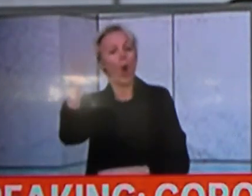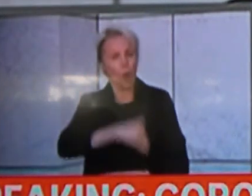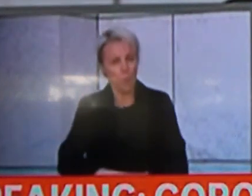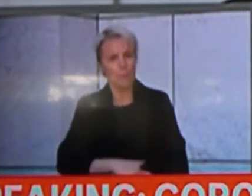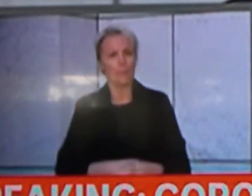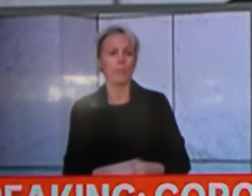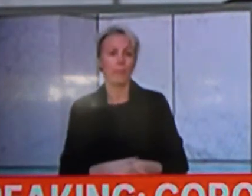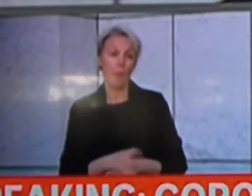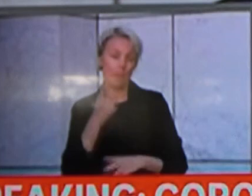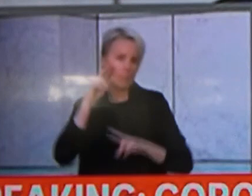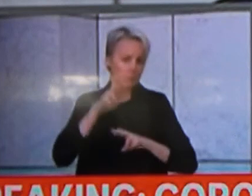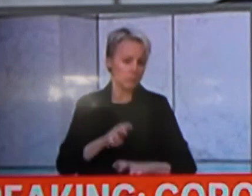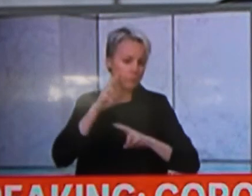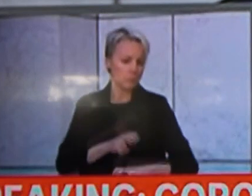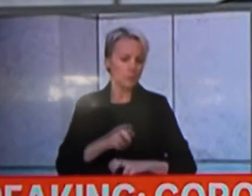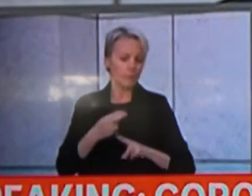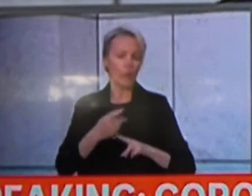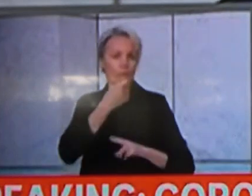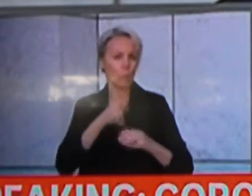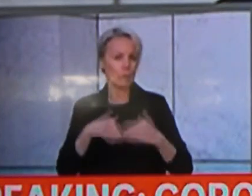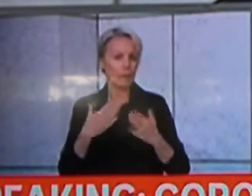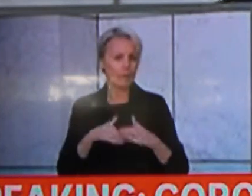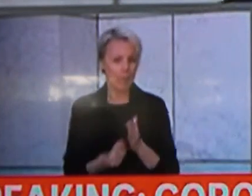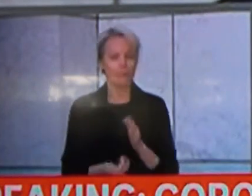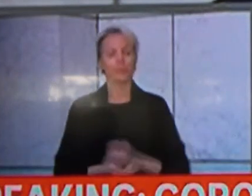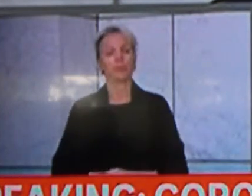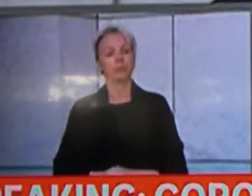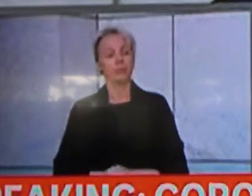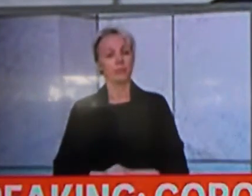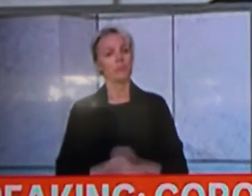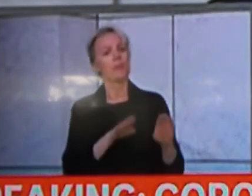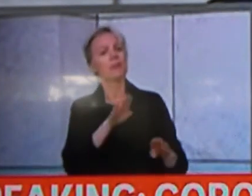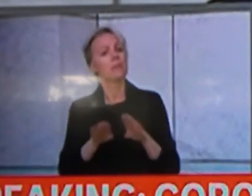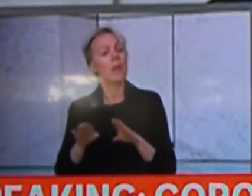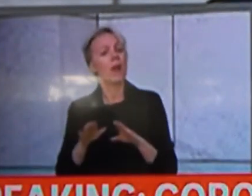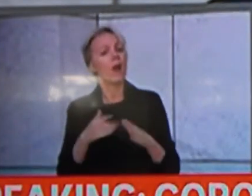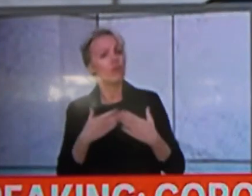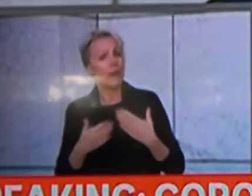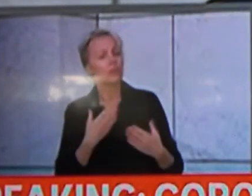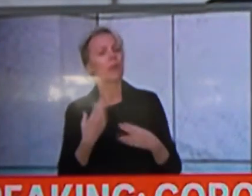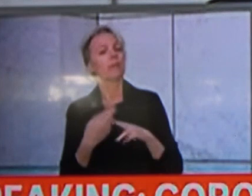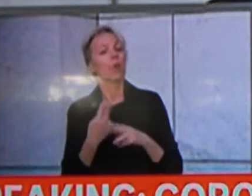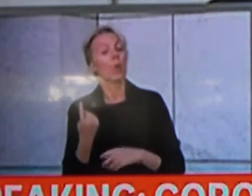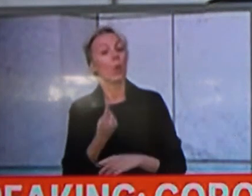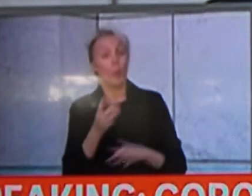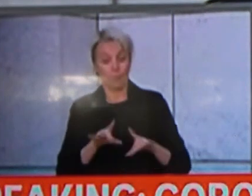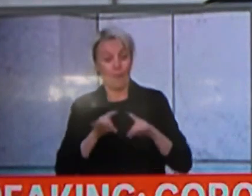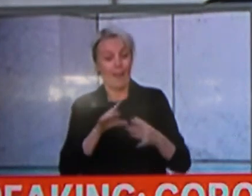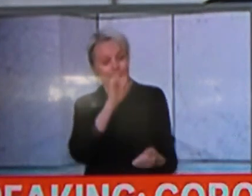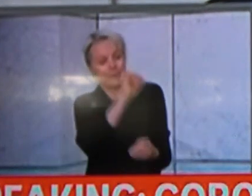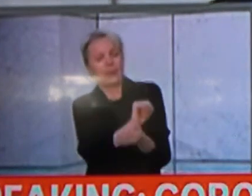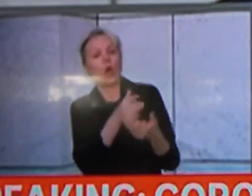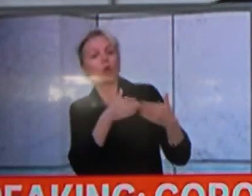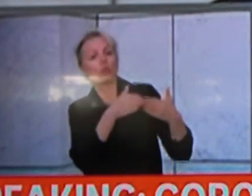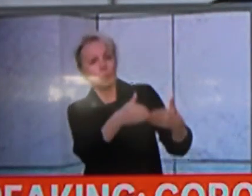when that question was first put to me a few days ago. The same types of arrangements are being worked on for those Australians who are on cruise ships.